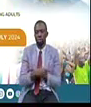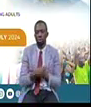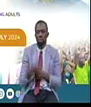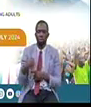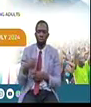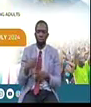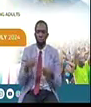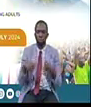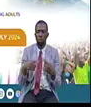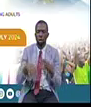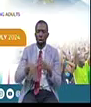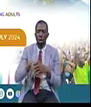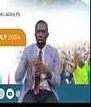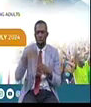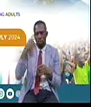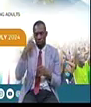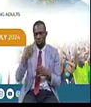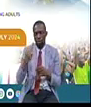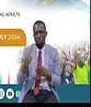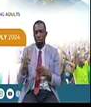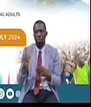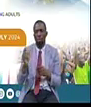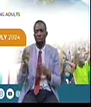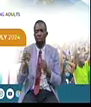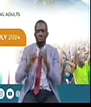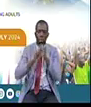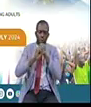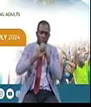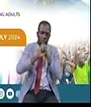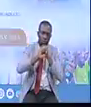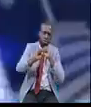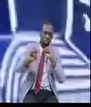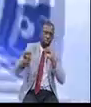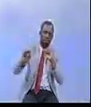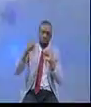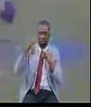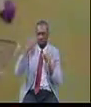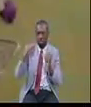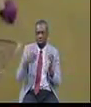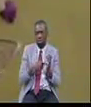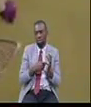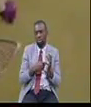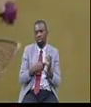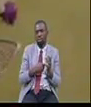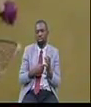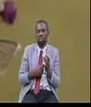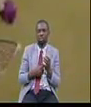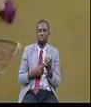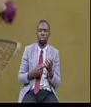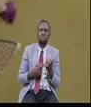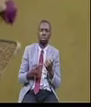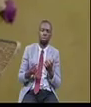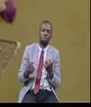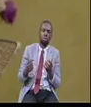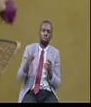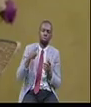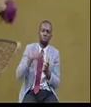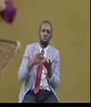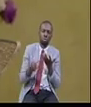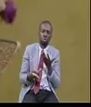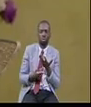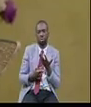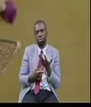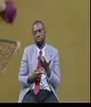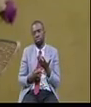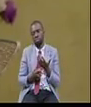we shall be going out for intensive publicity for this program as arranged in our various groups and districts. Ambies have